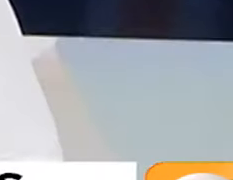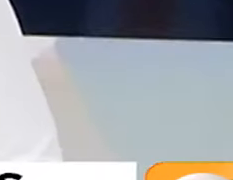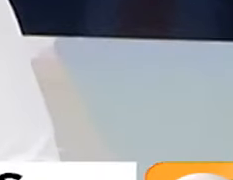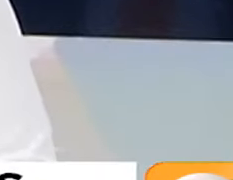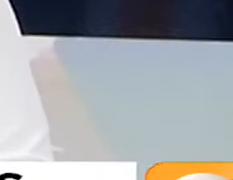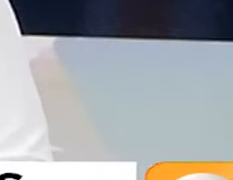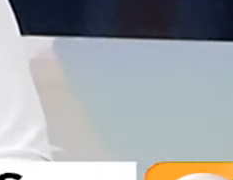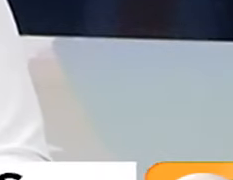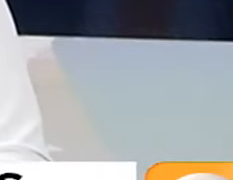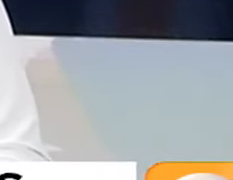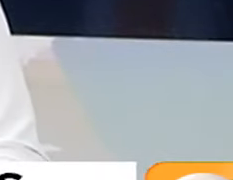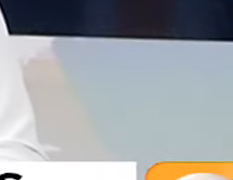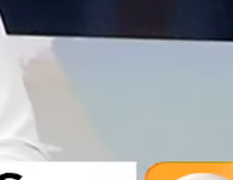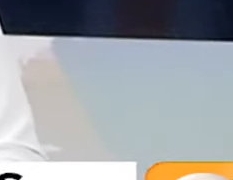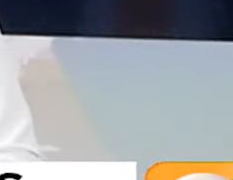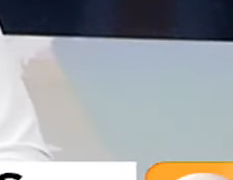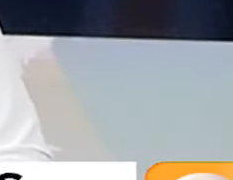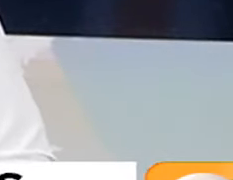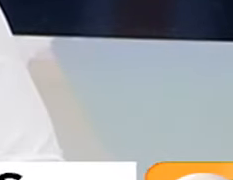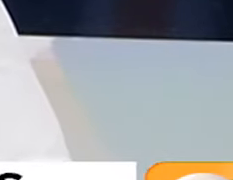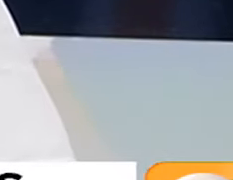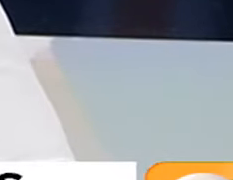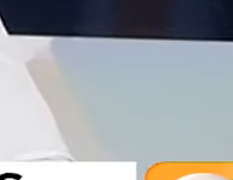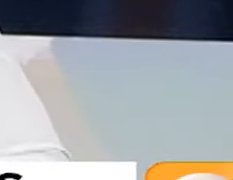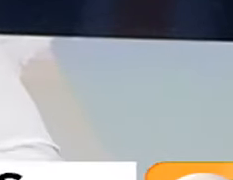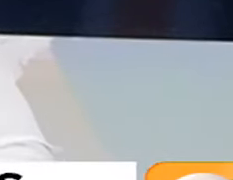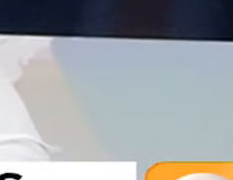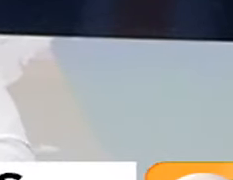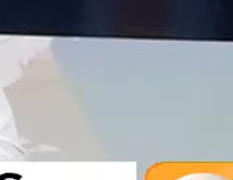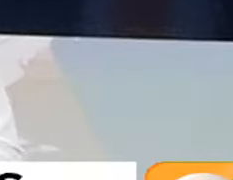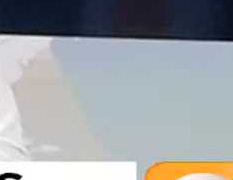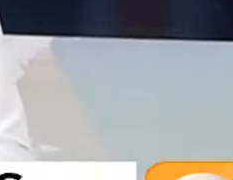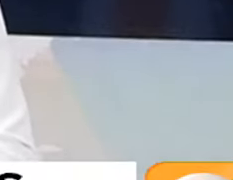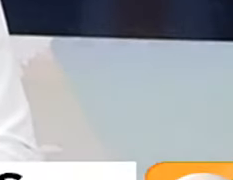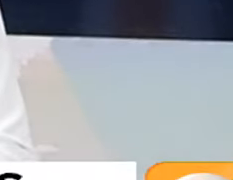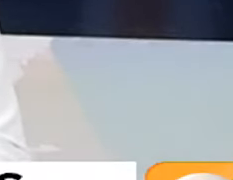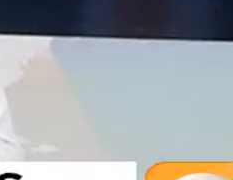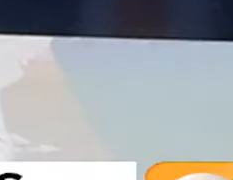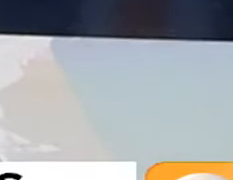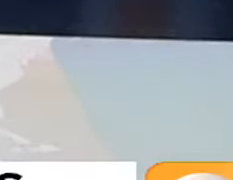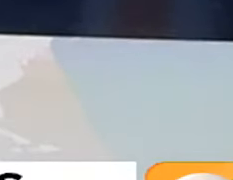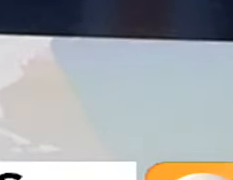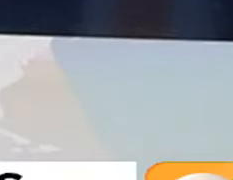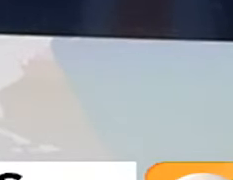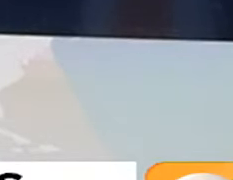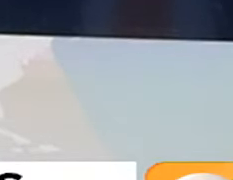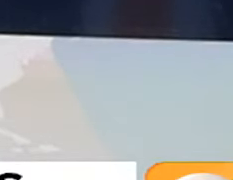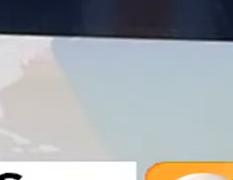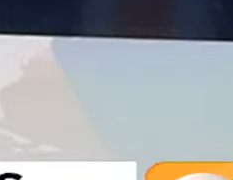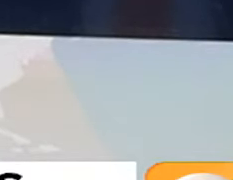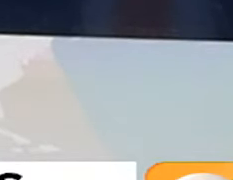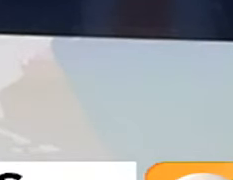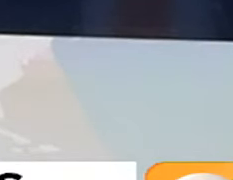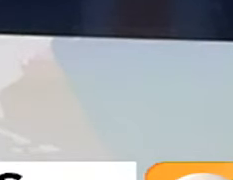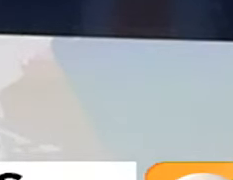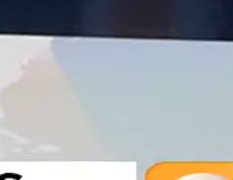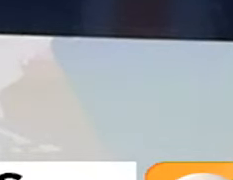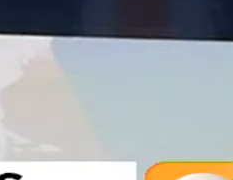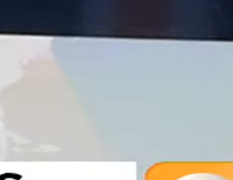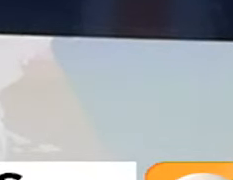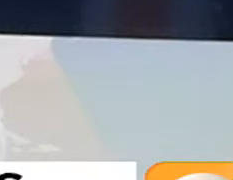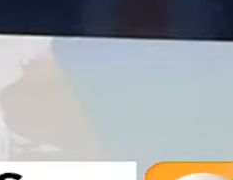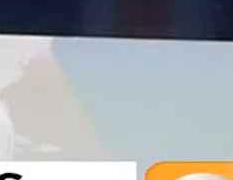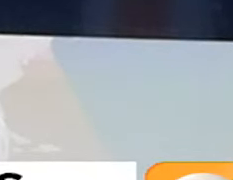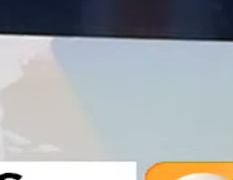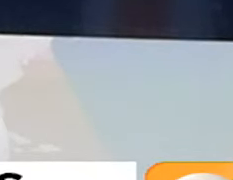general election, and every smart politician knows that in Kenya, picking early is a disadvantage. You had